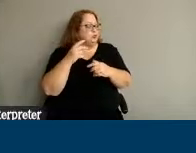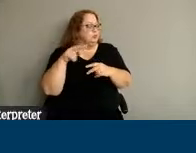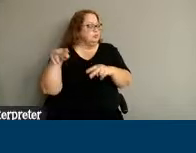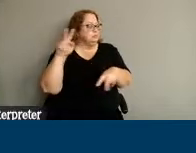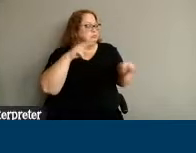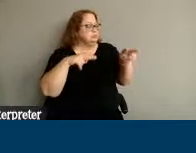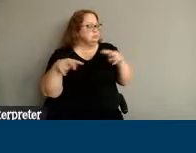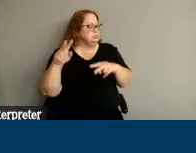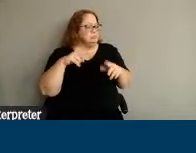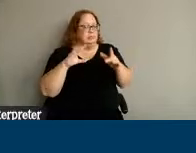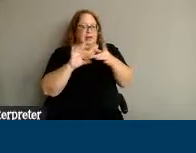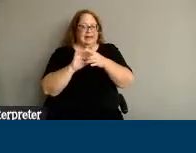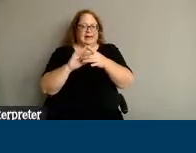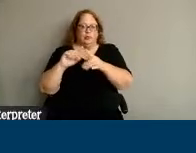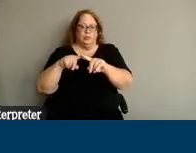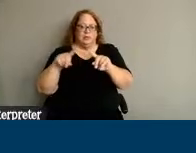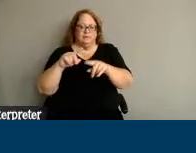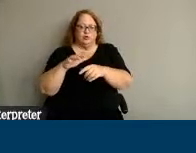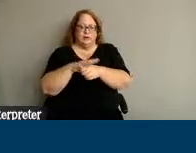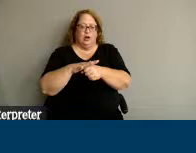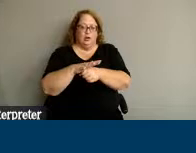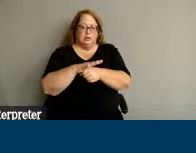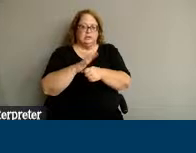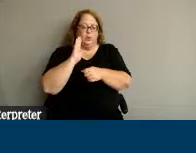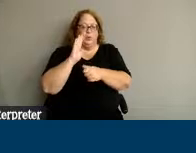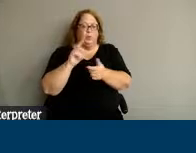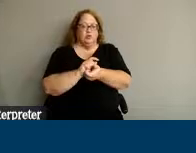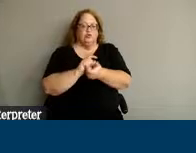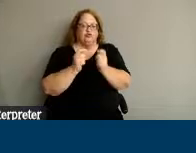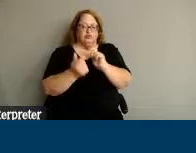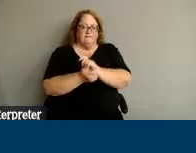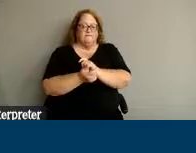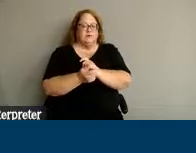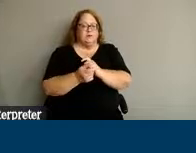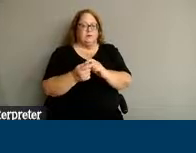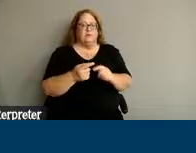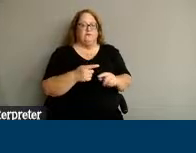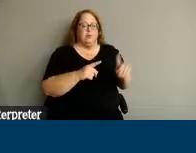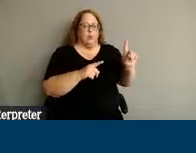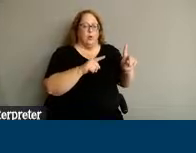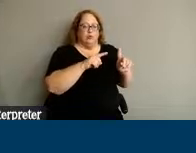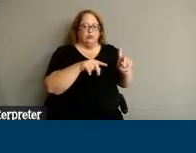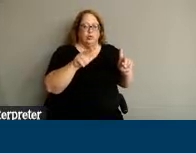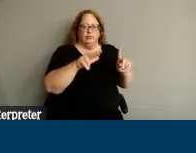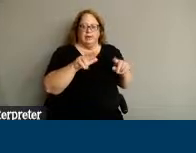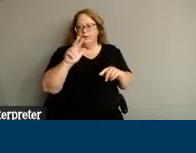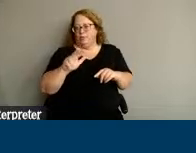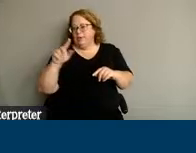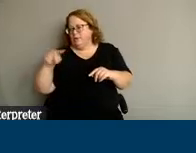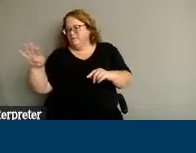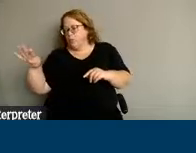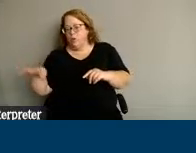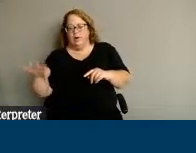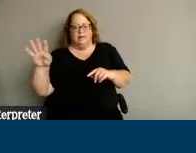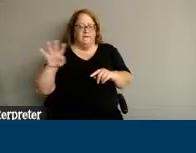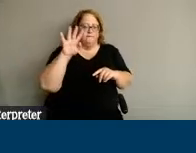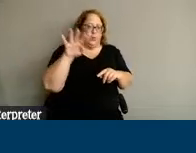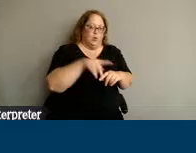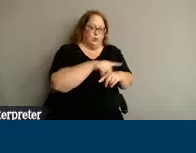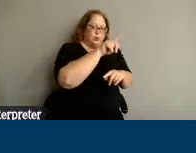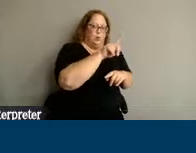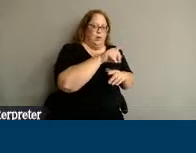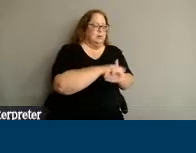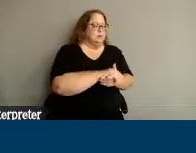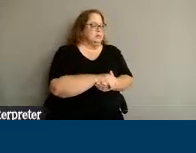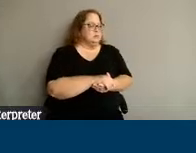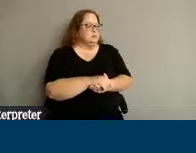and connect with those other areas. And we will shift in this direction from 1 to 3 and 3 to 4, and 4 to 1.